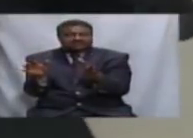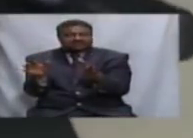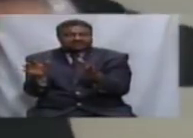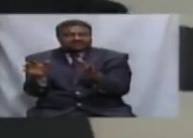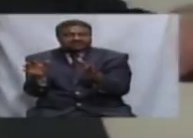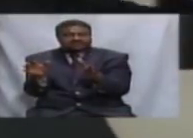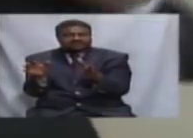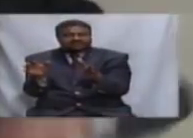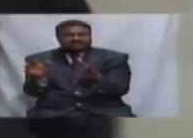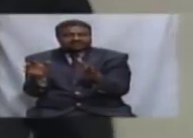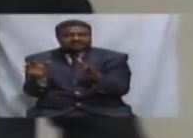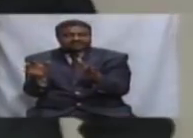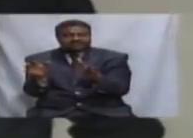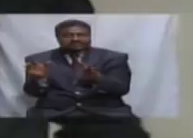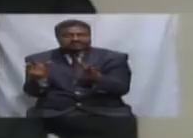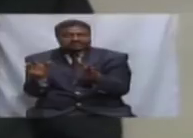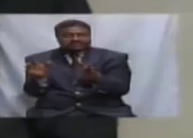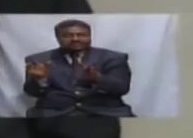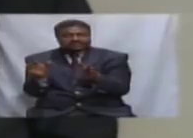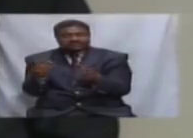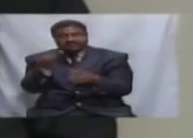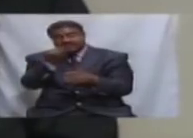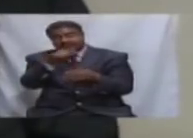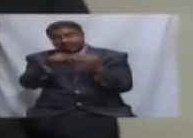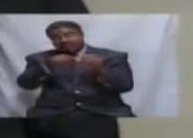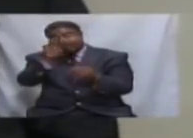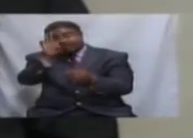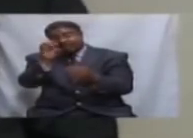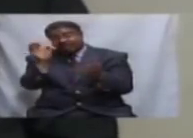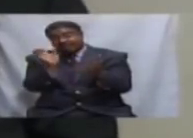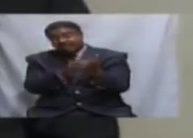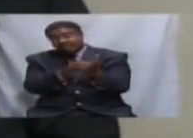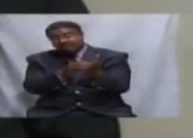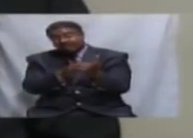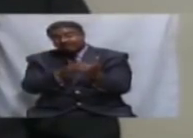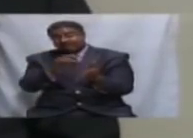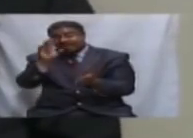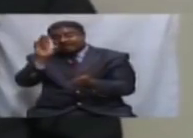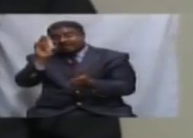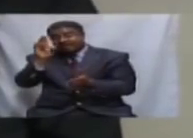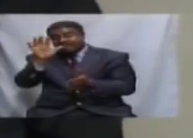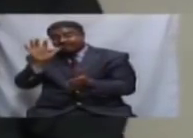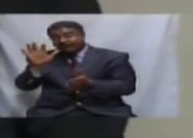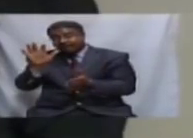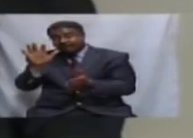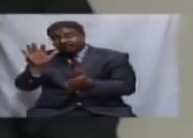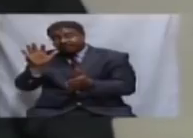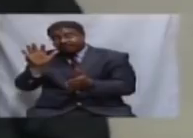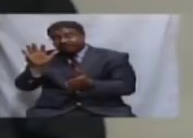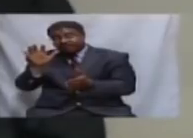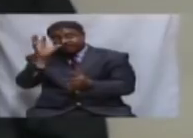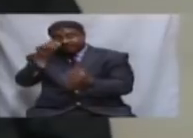coming from the agricultural sector, farmers of tobacco, merchants of tobacco are